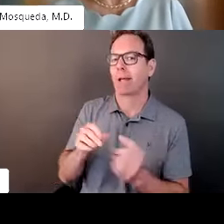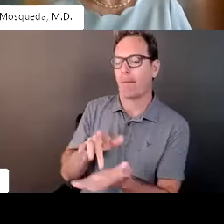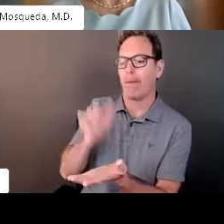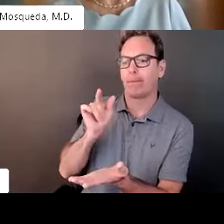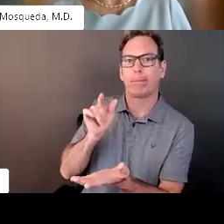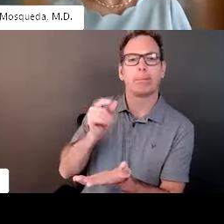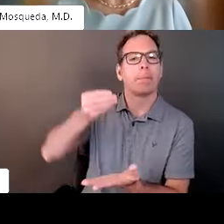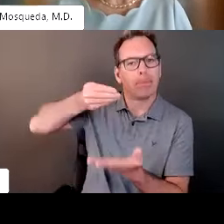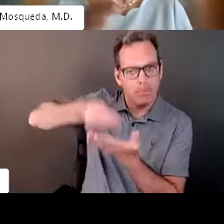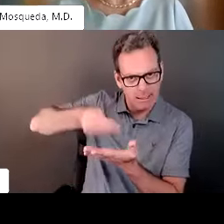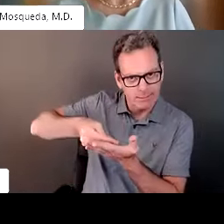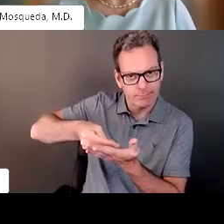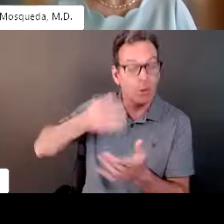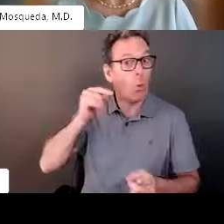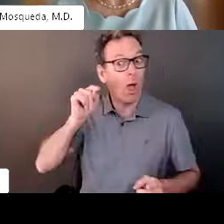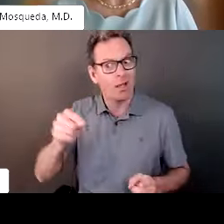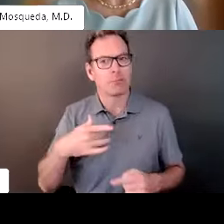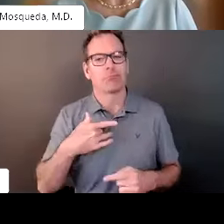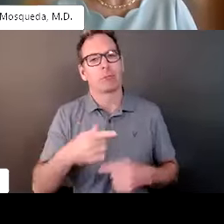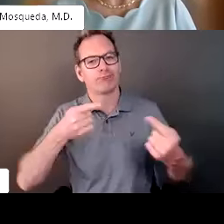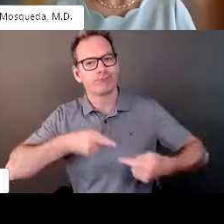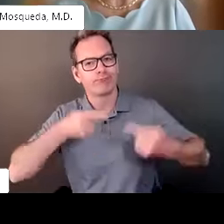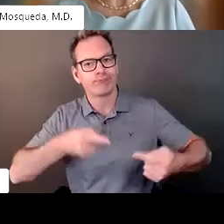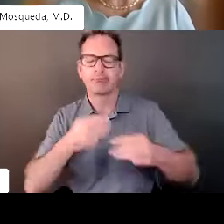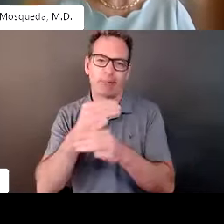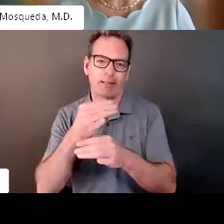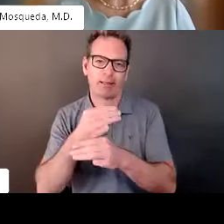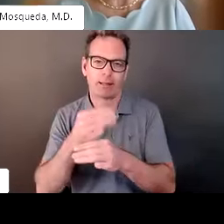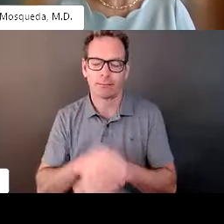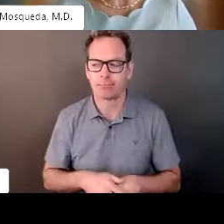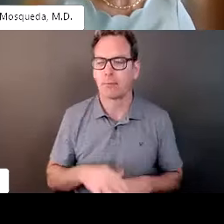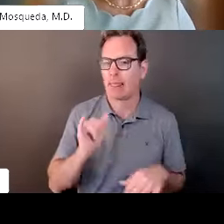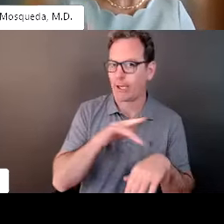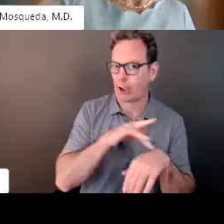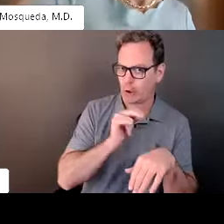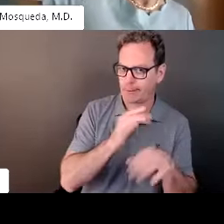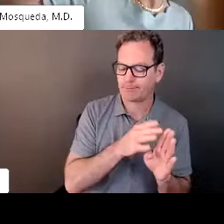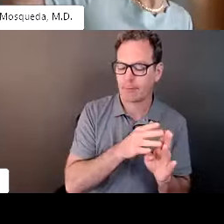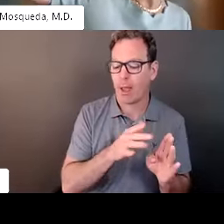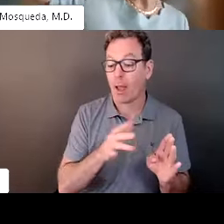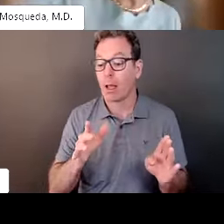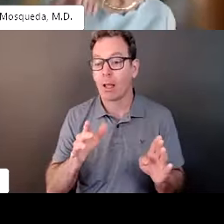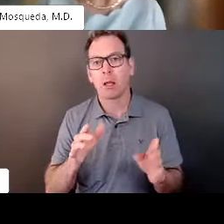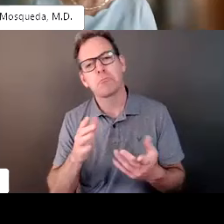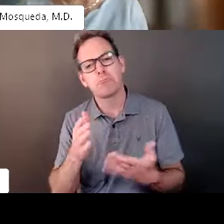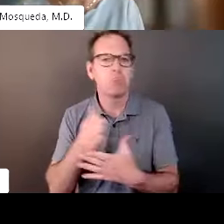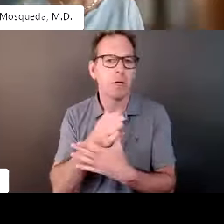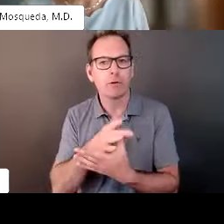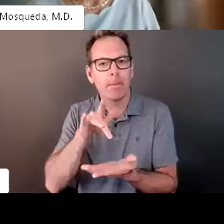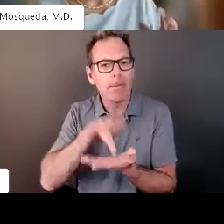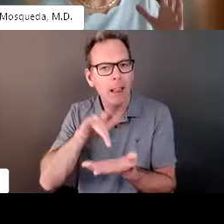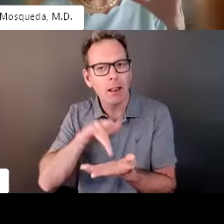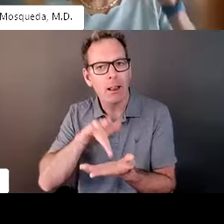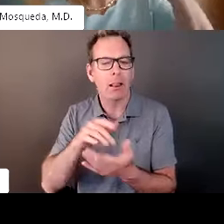People in the more moderate stages of Alzheimer's disease who have more behavior symptoms, like they're resisting